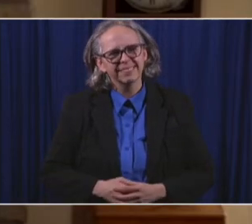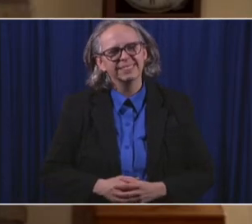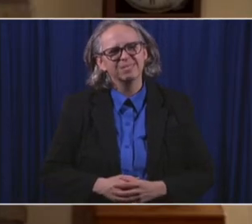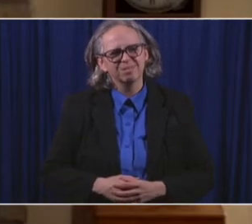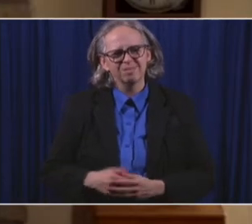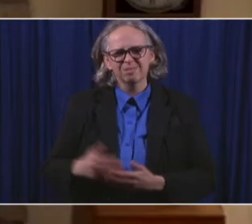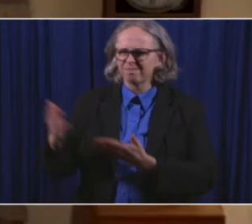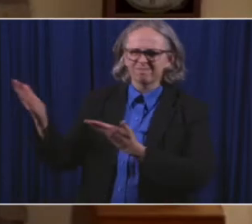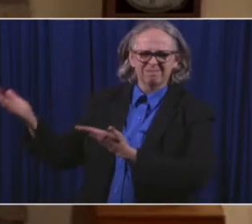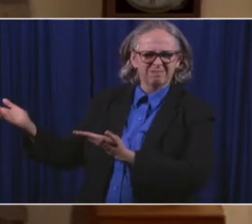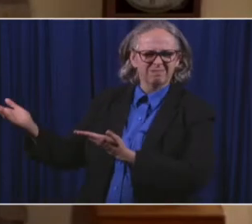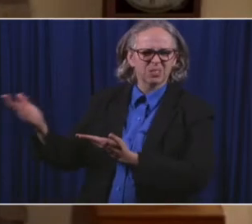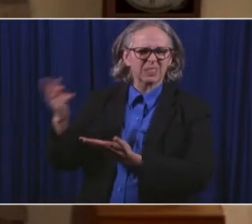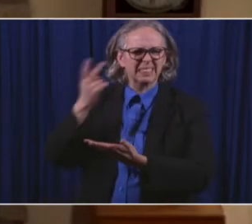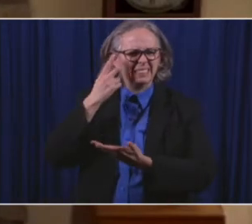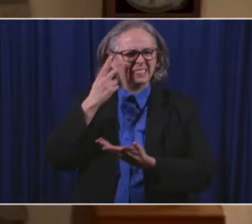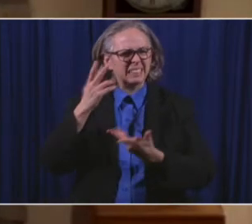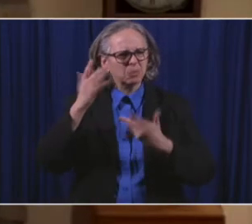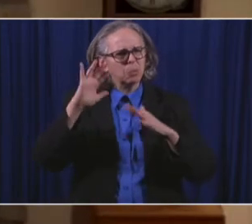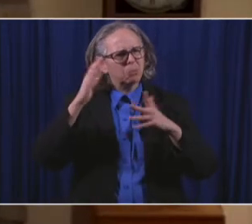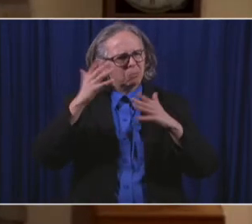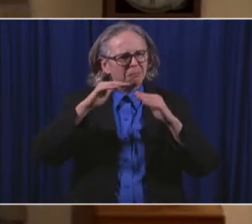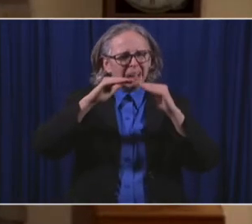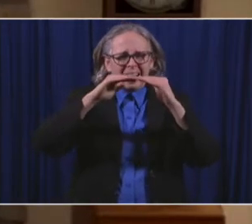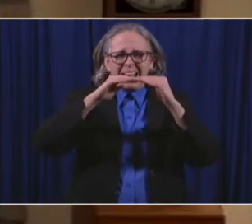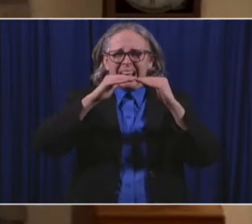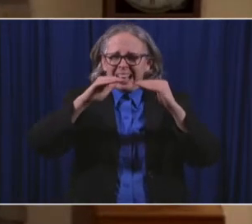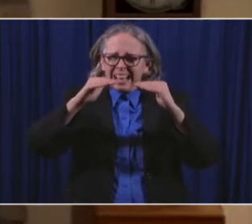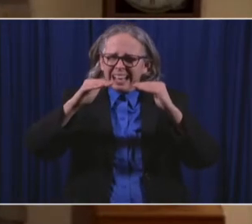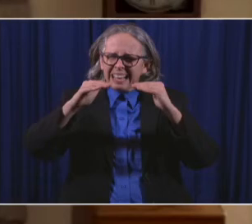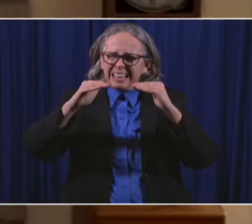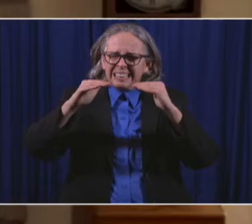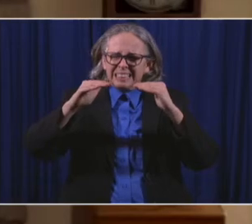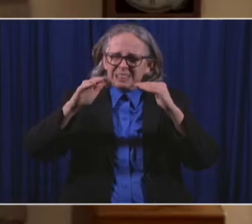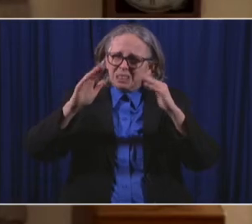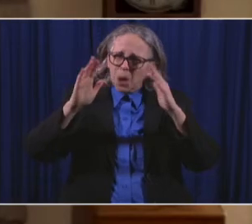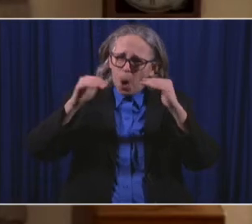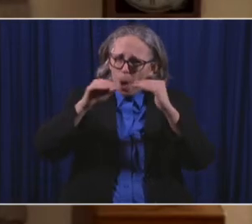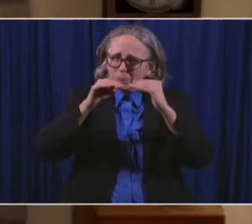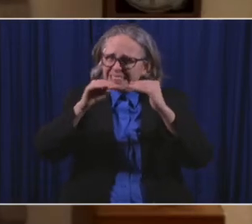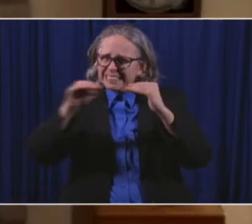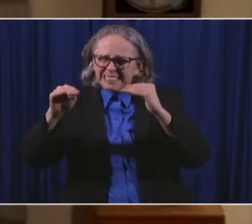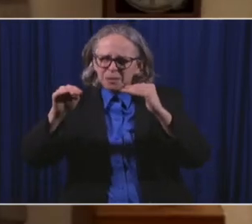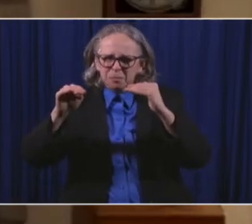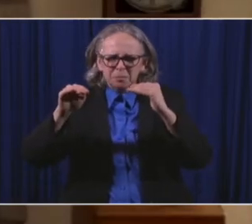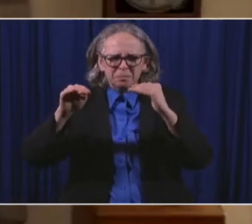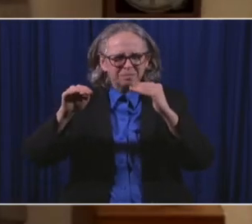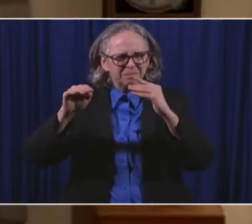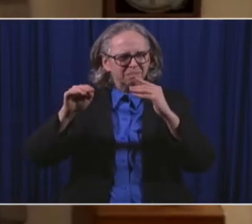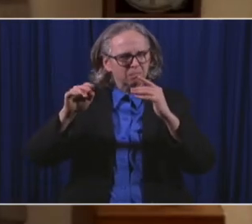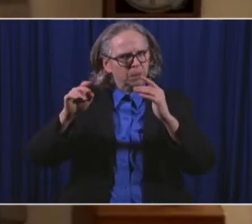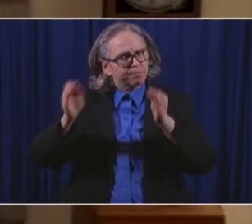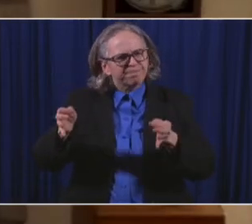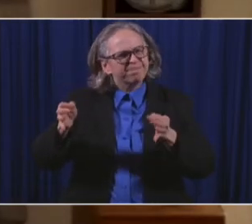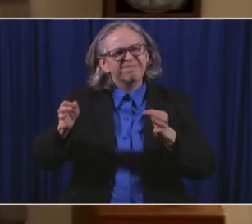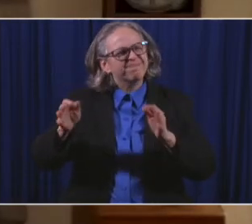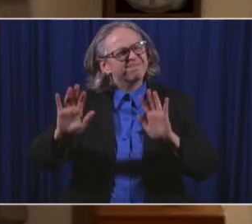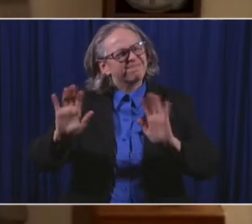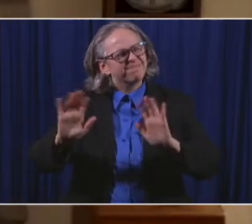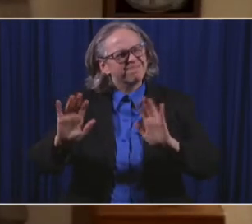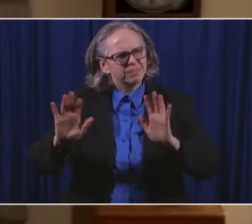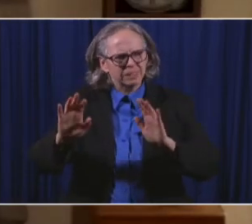out, we hope, of the cases. Too early to tell, particularly with the aftermath of